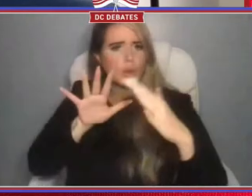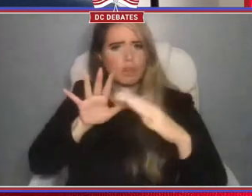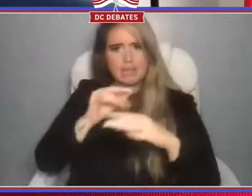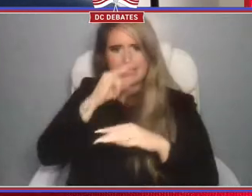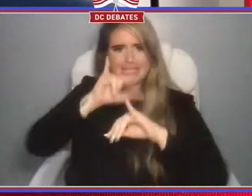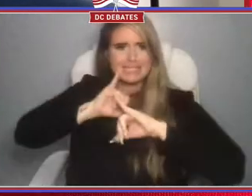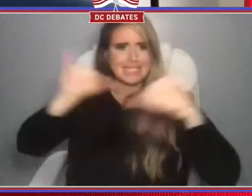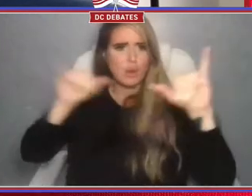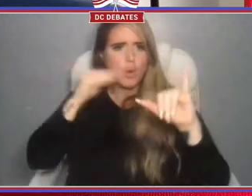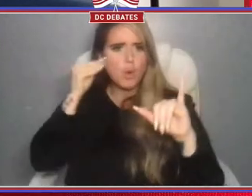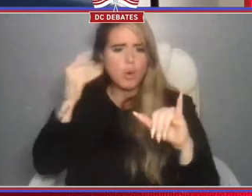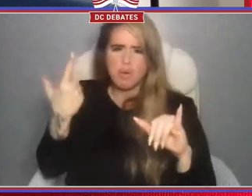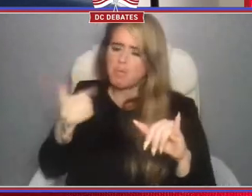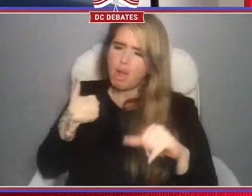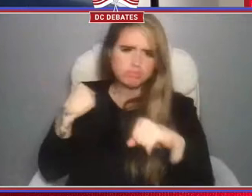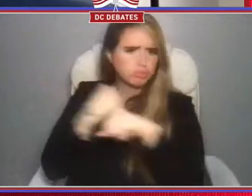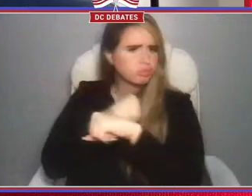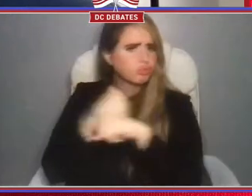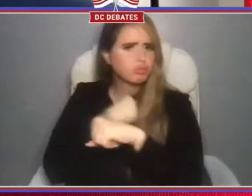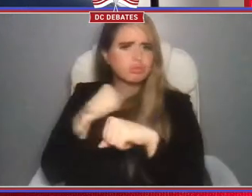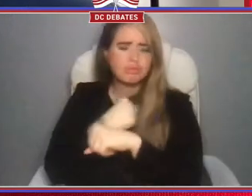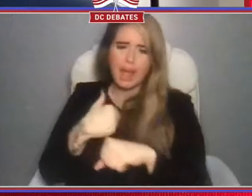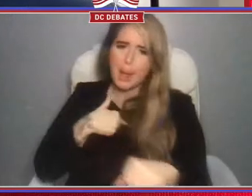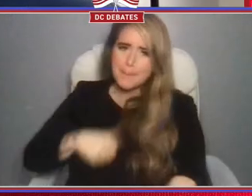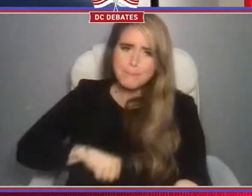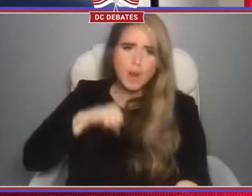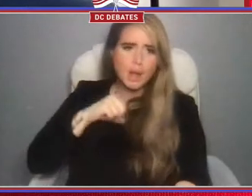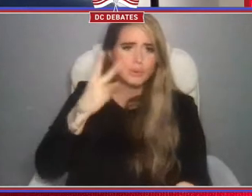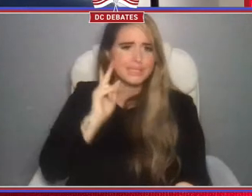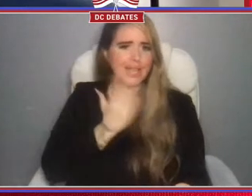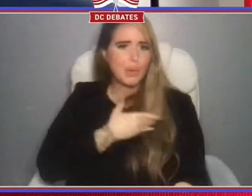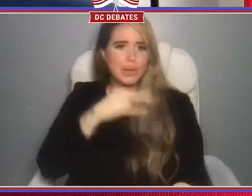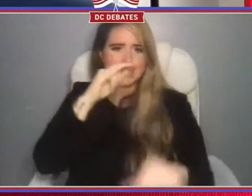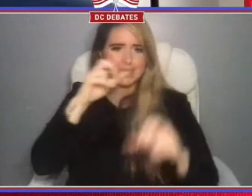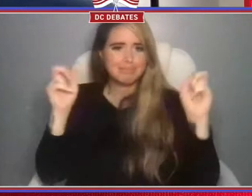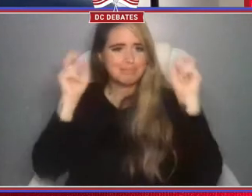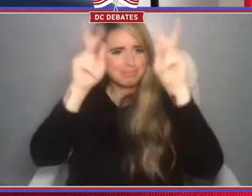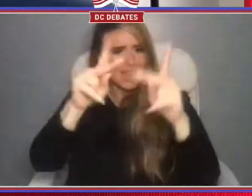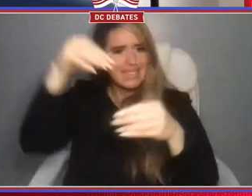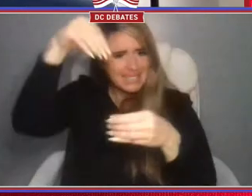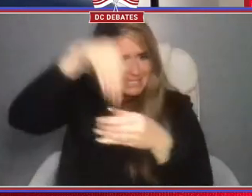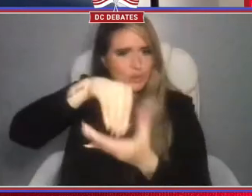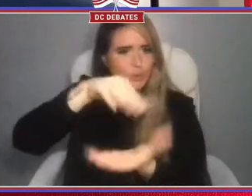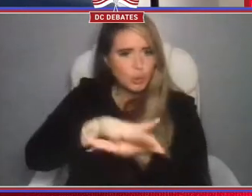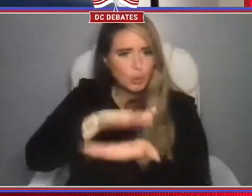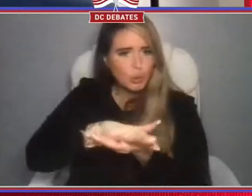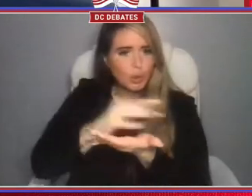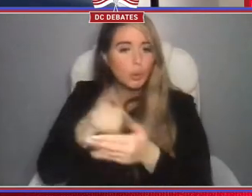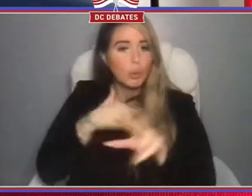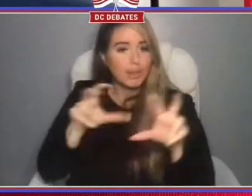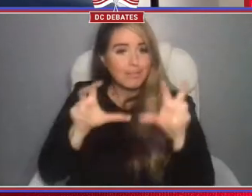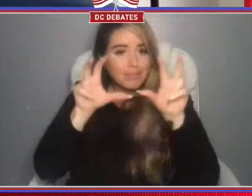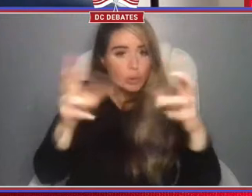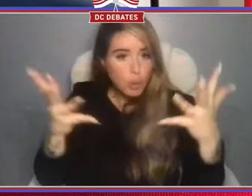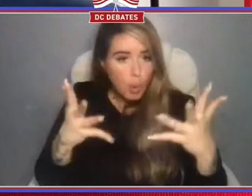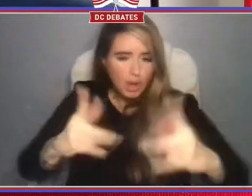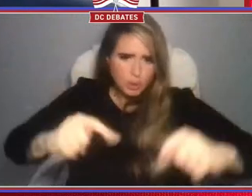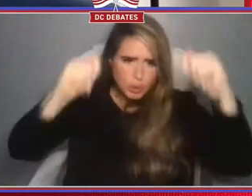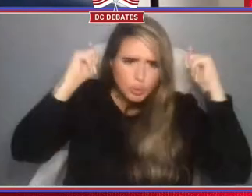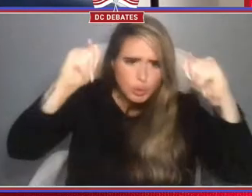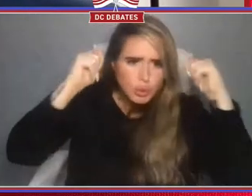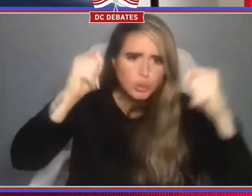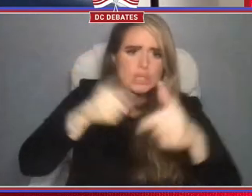proud of the work that we have done to bring our kids back. Our investments include high-dose tutoring. They include working